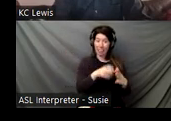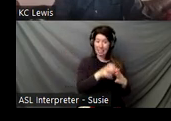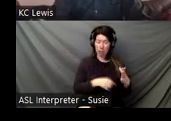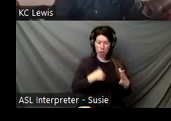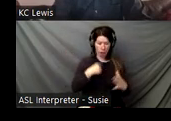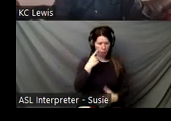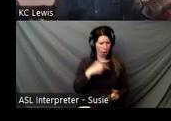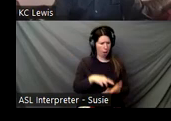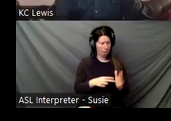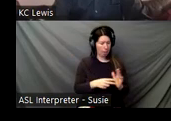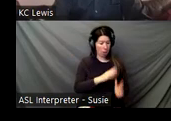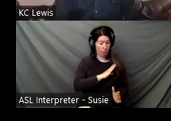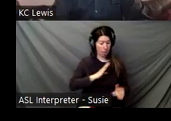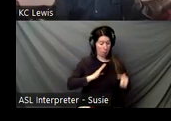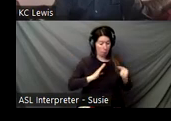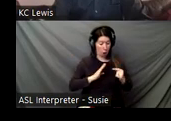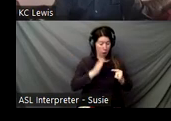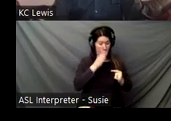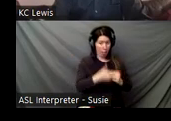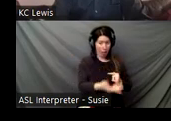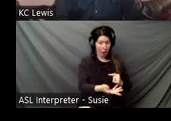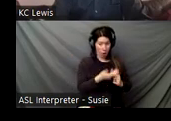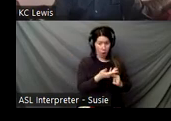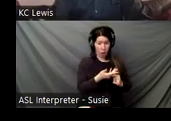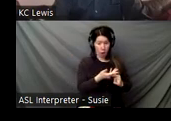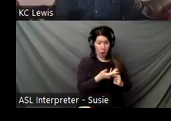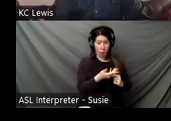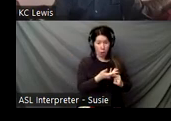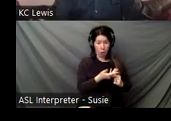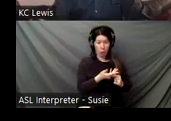it meant that the board shall hire.